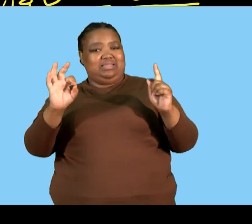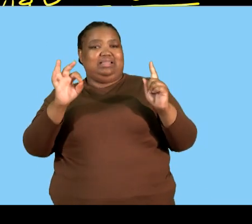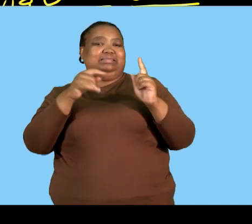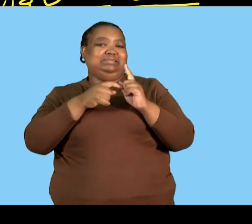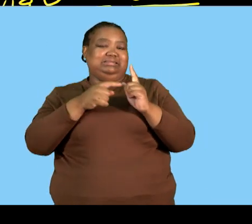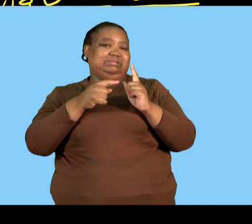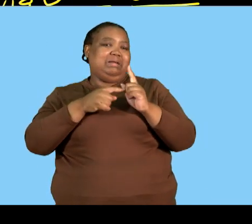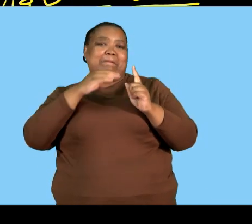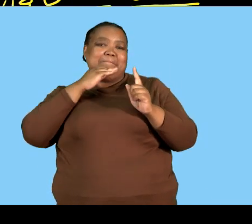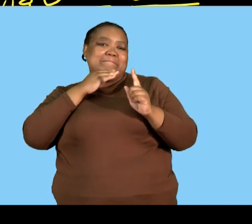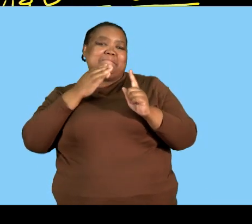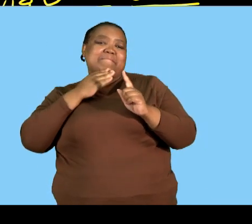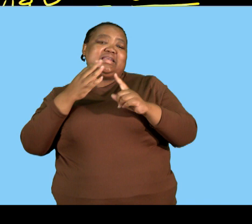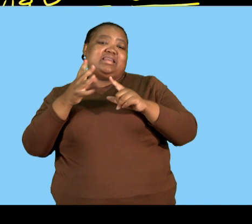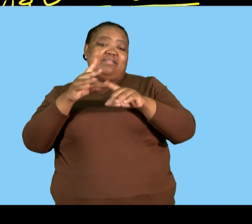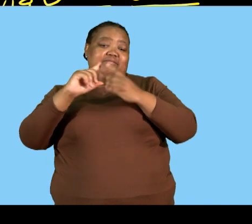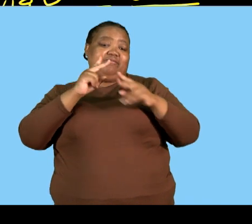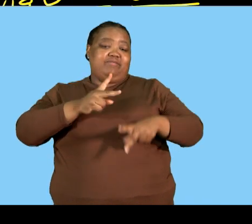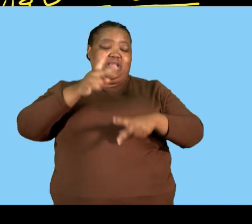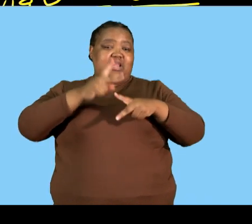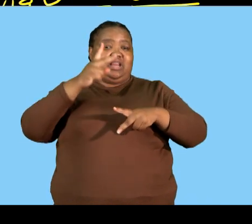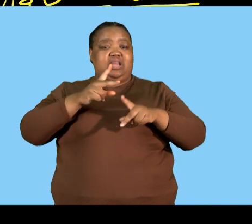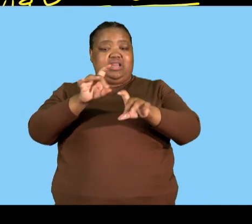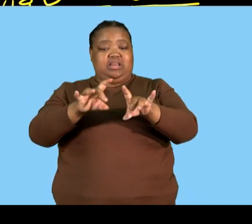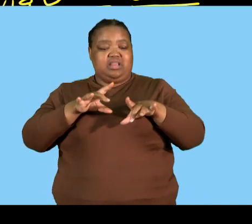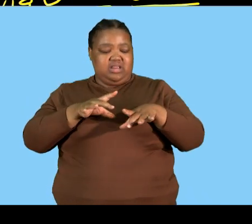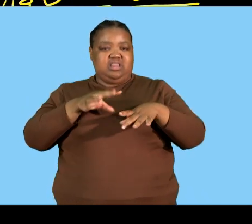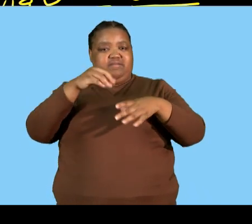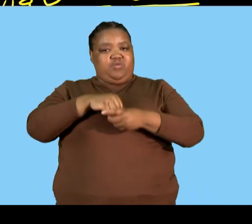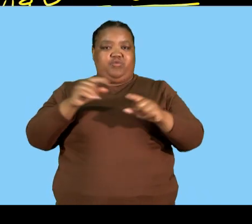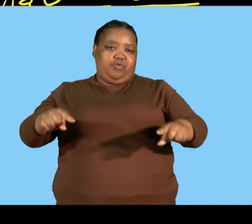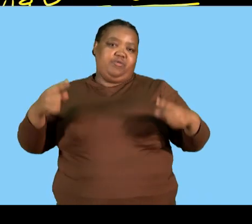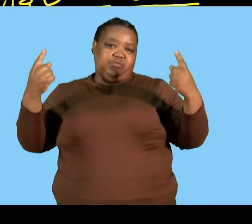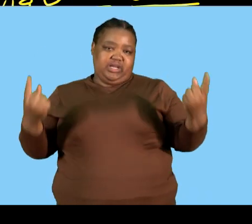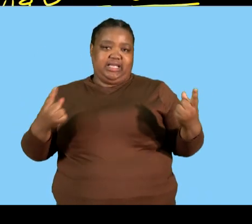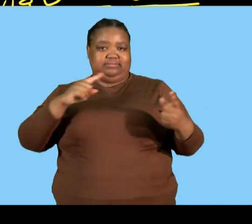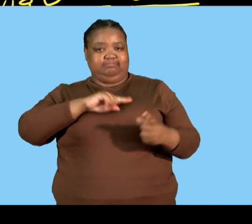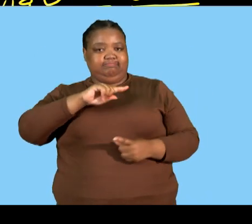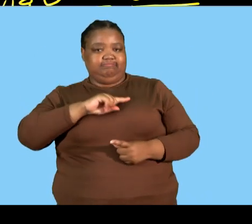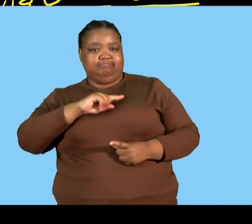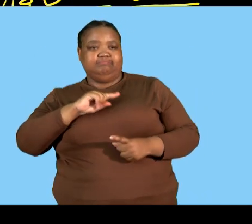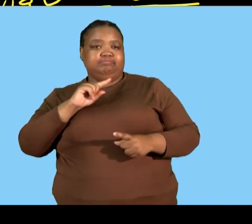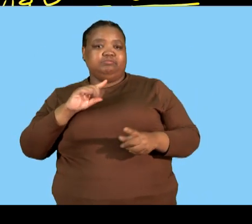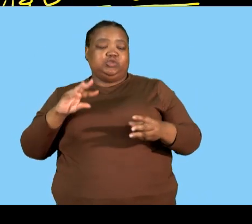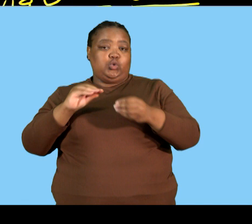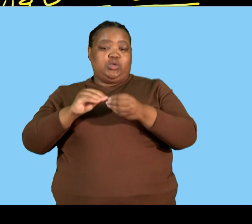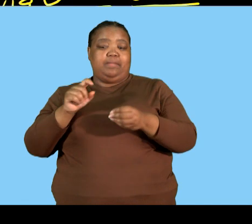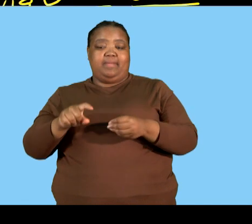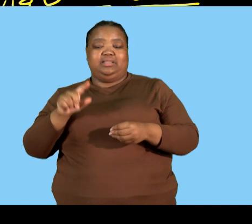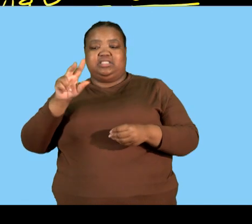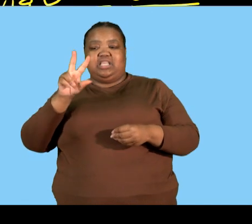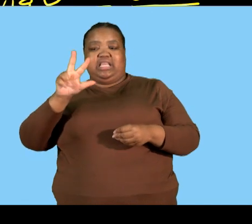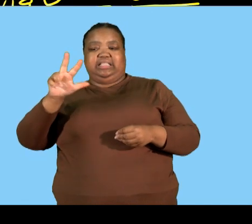simply means that she will not qualify. So no, she will not qualify for